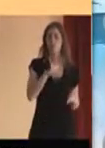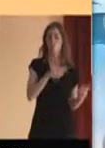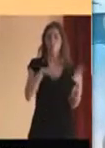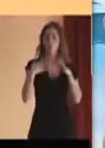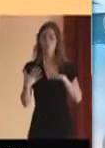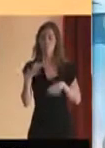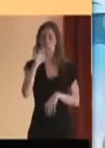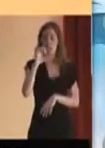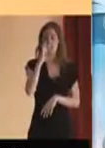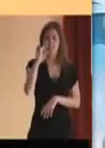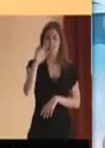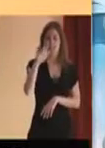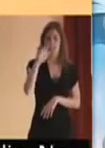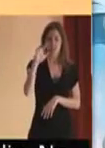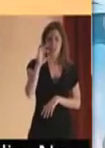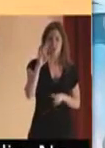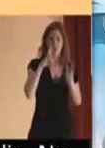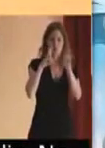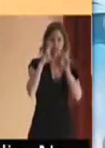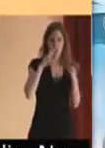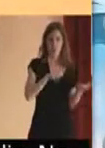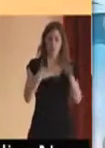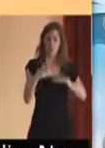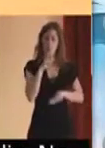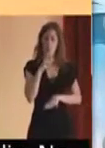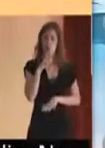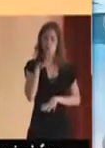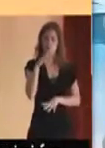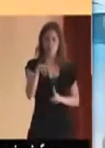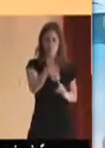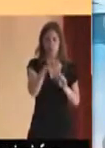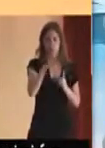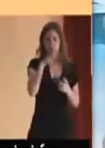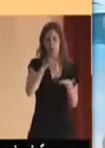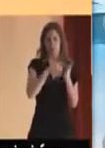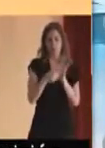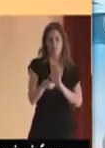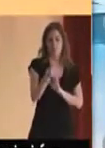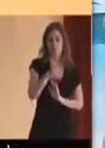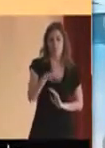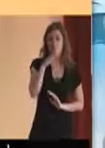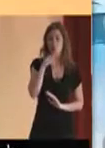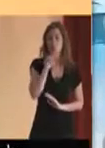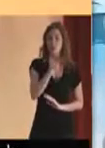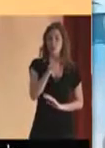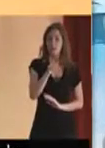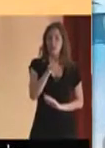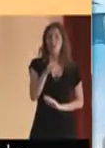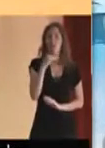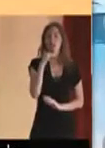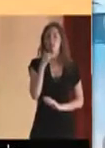know how they have implemented this stereo vision. I think this is one of the key points to any system similar to